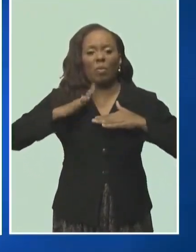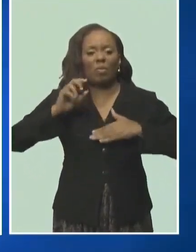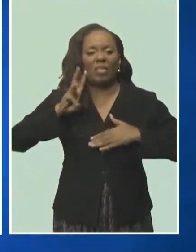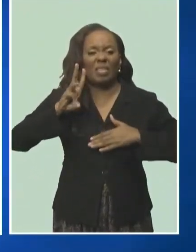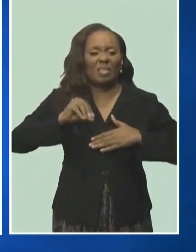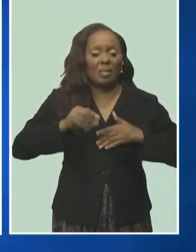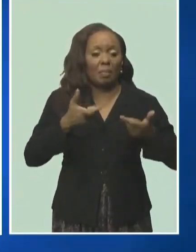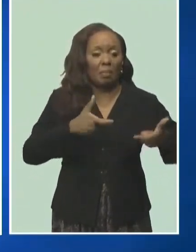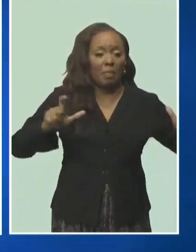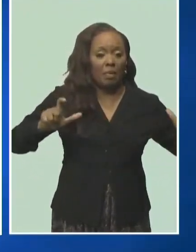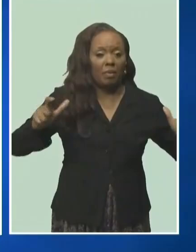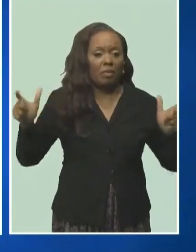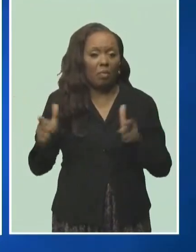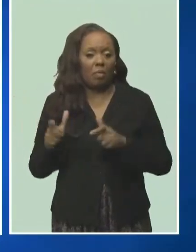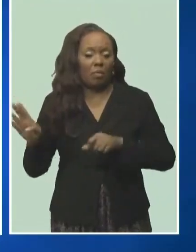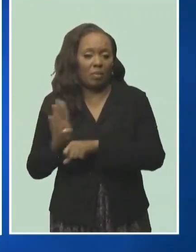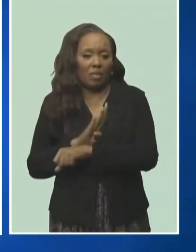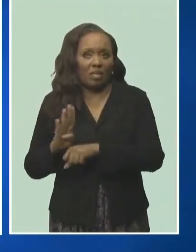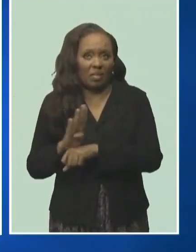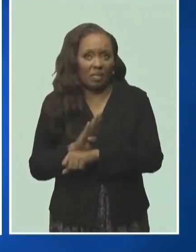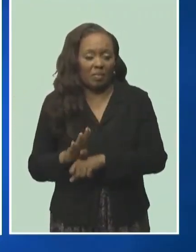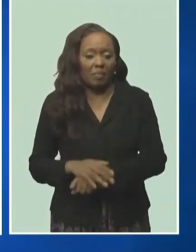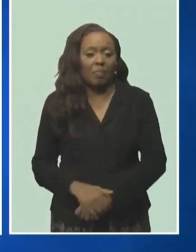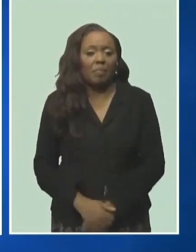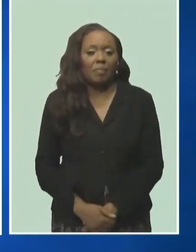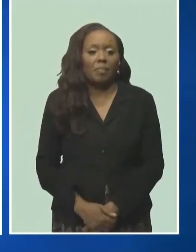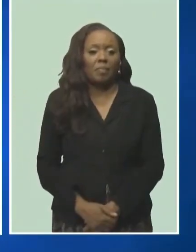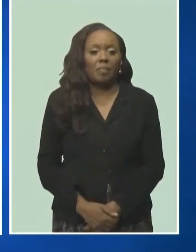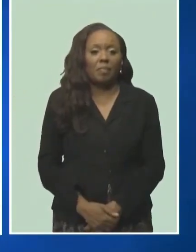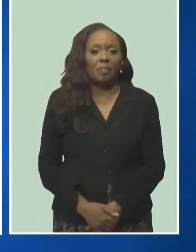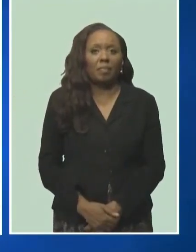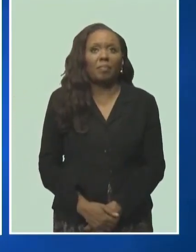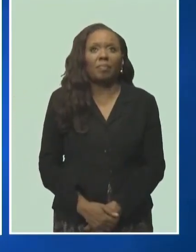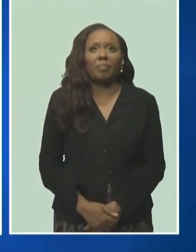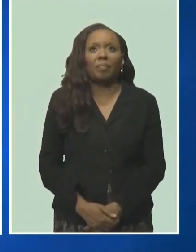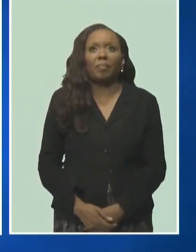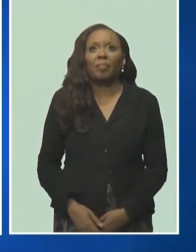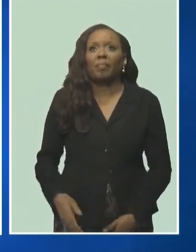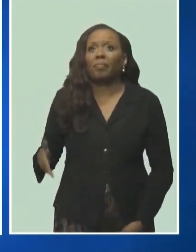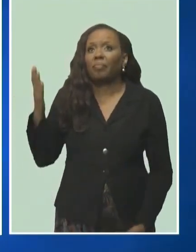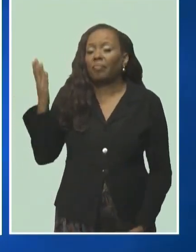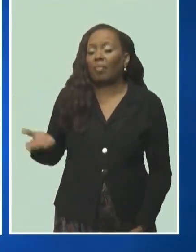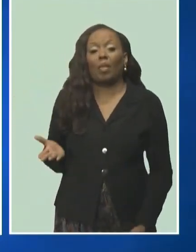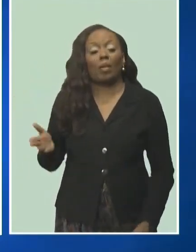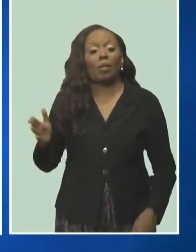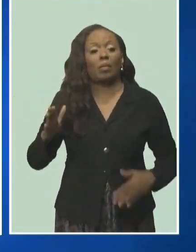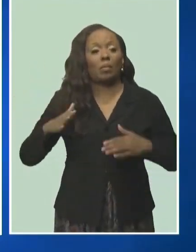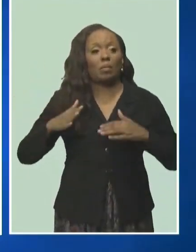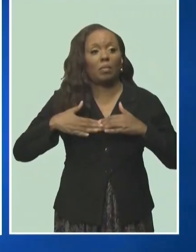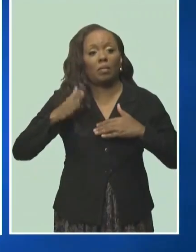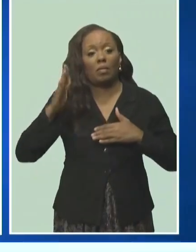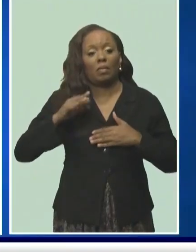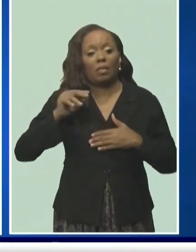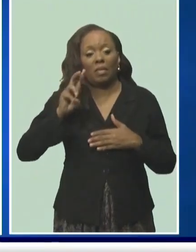small businesses. We have over 65